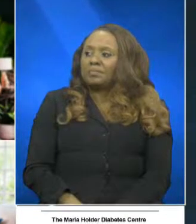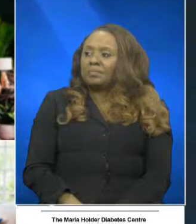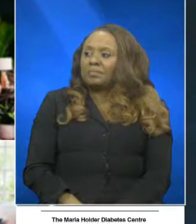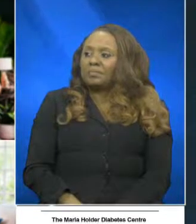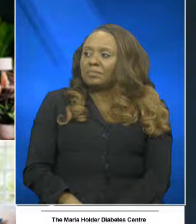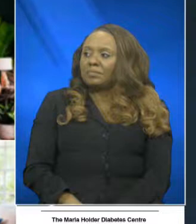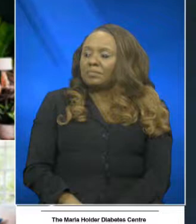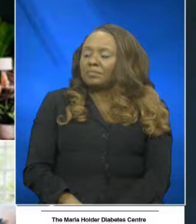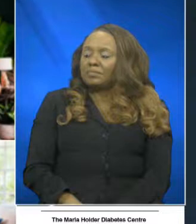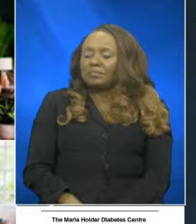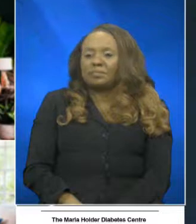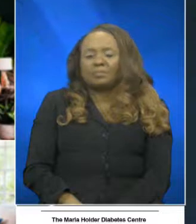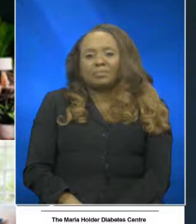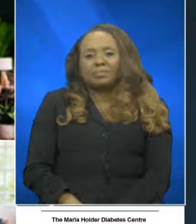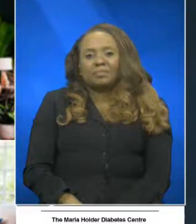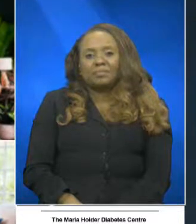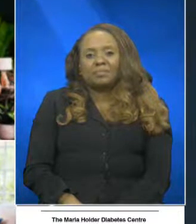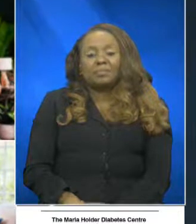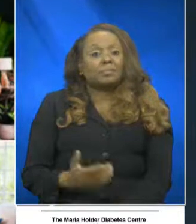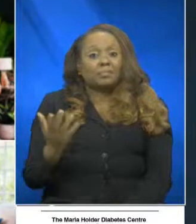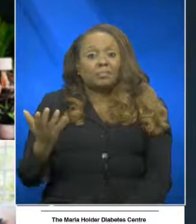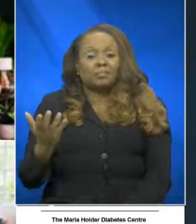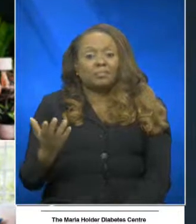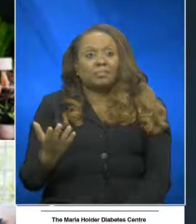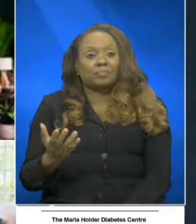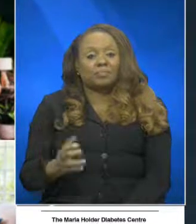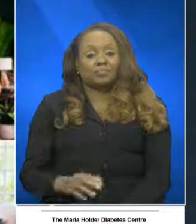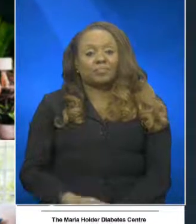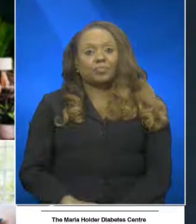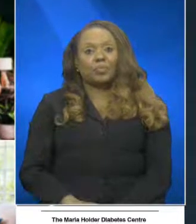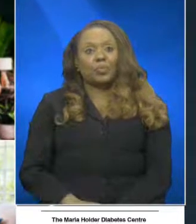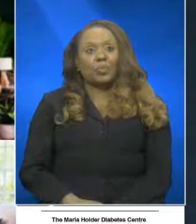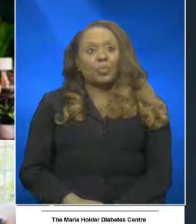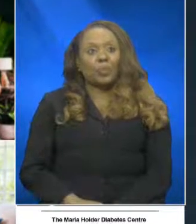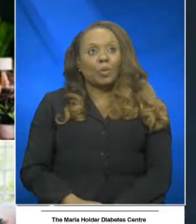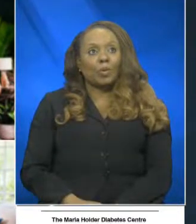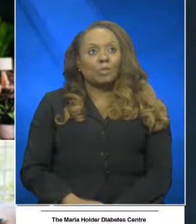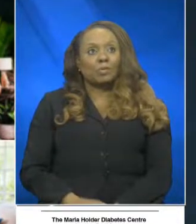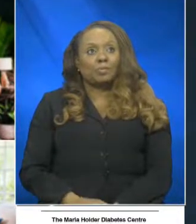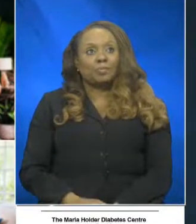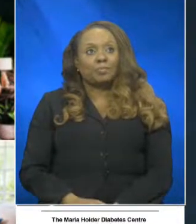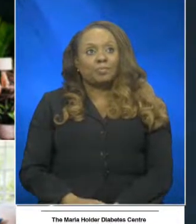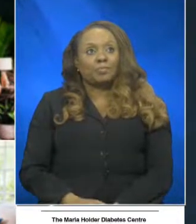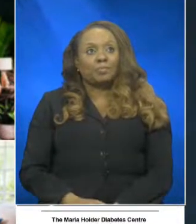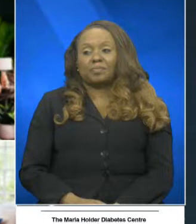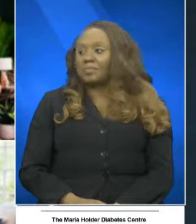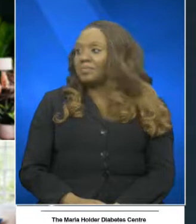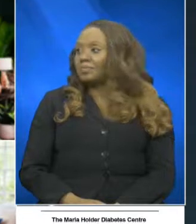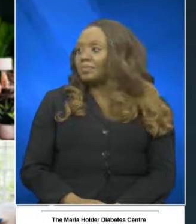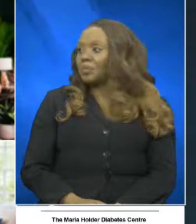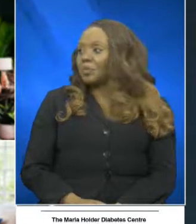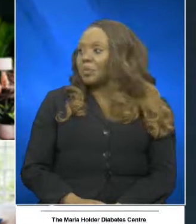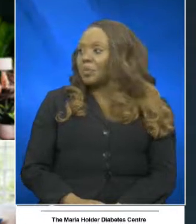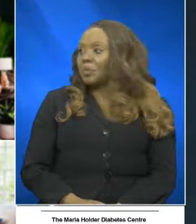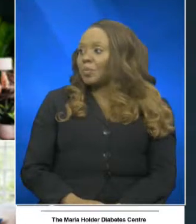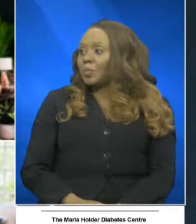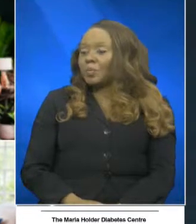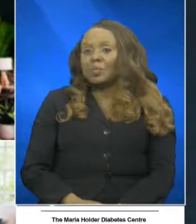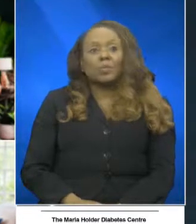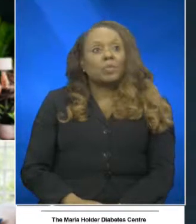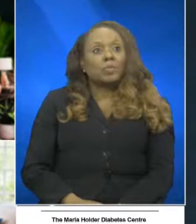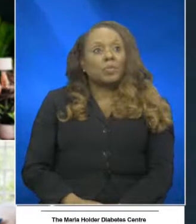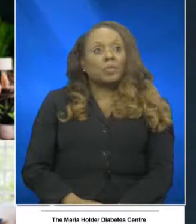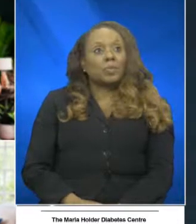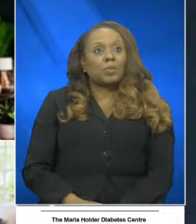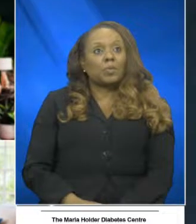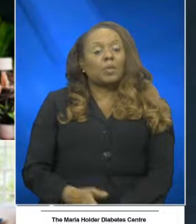We have So, a... I mean, oh, go ahead. No, it's all right. You continue. No, I'm just saying that I